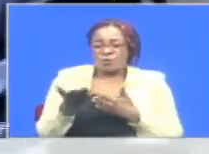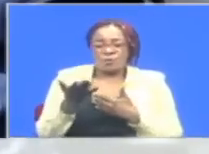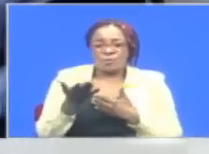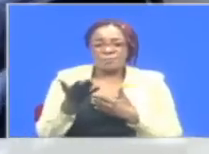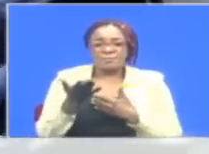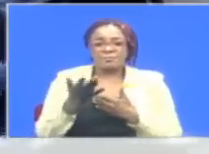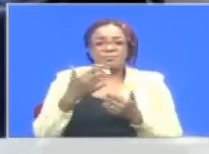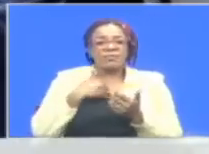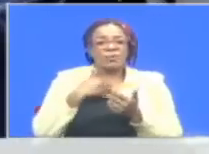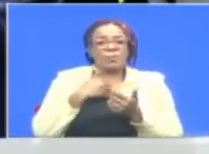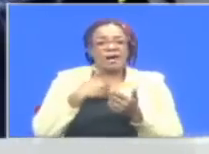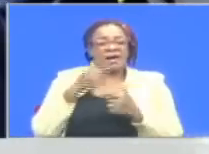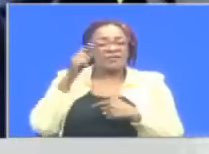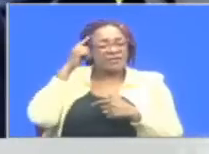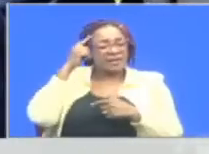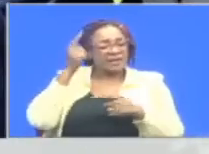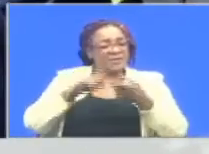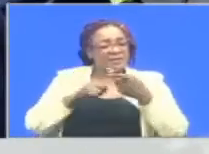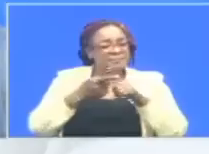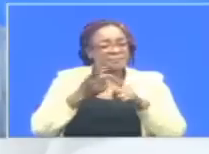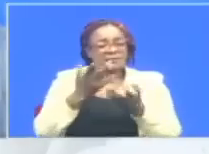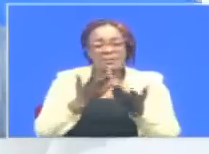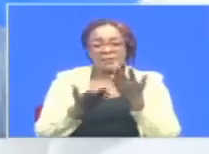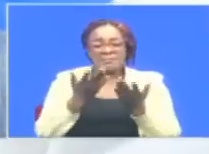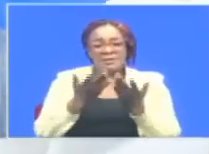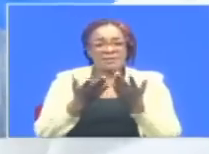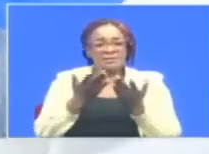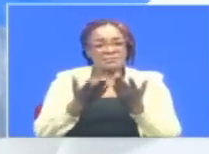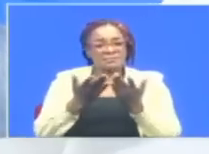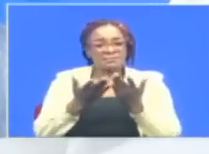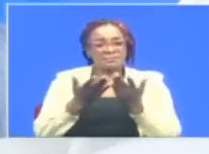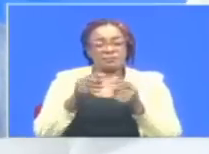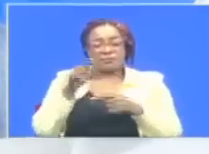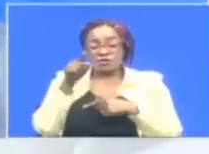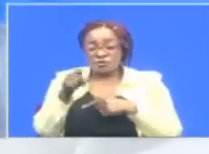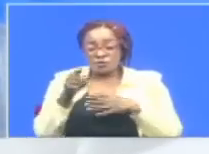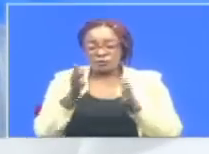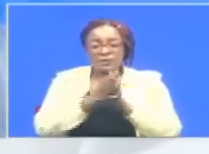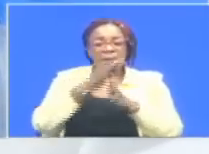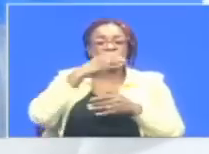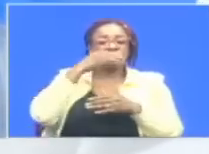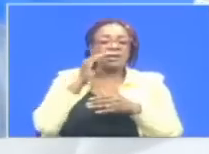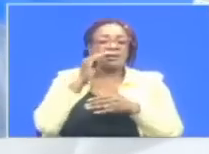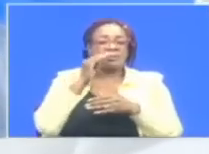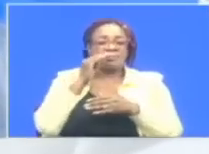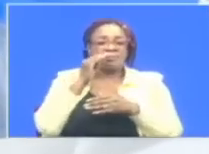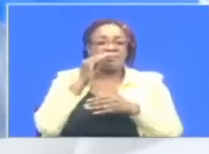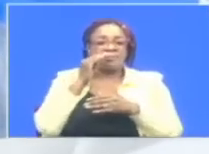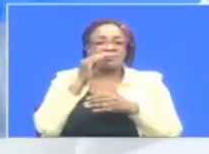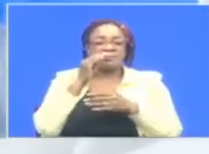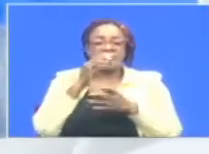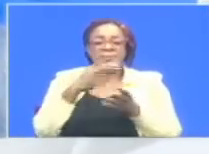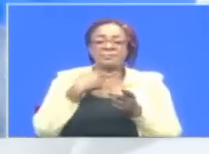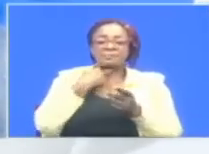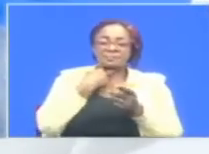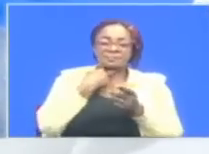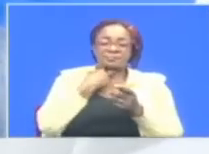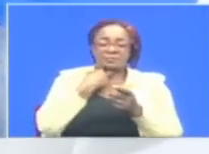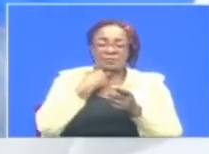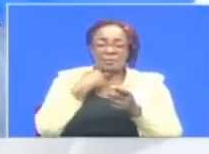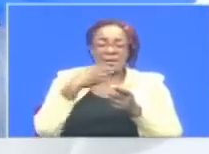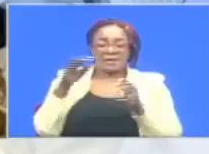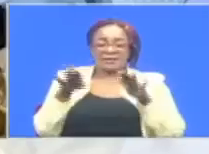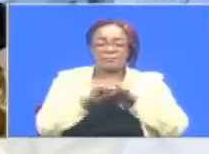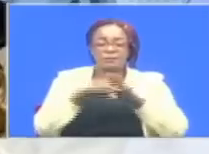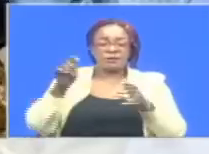is this thinking that there's a probability that you and Musalia Mudavadi are being courted by Deputy